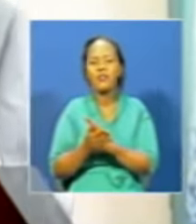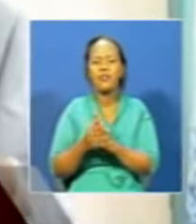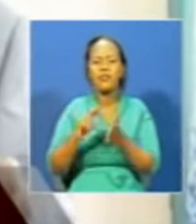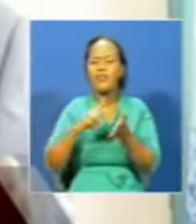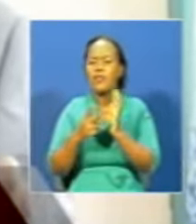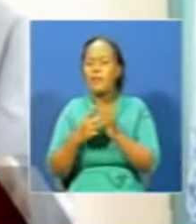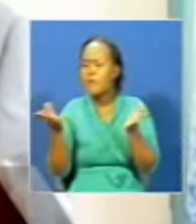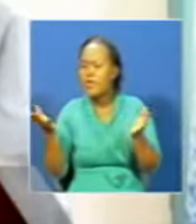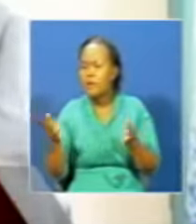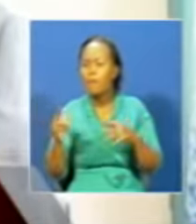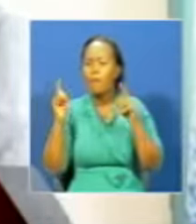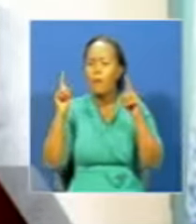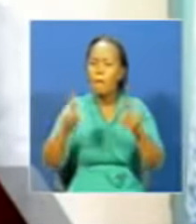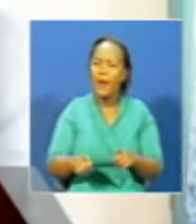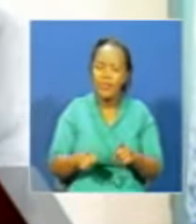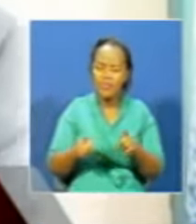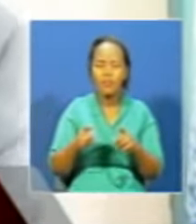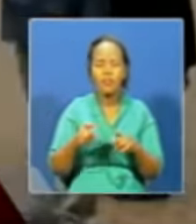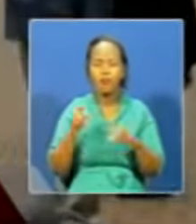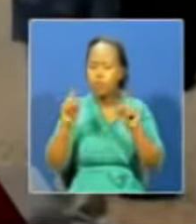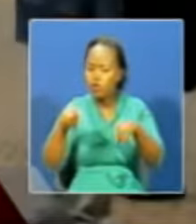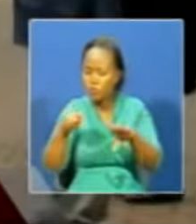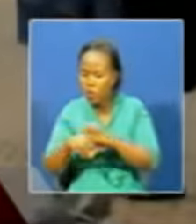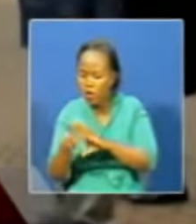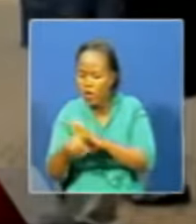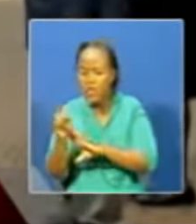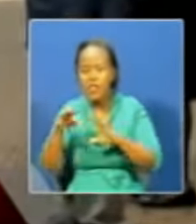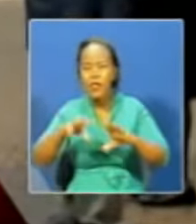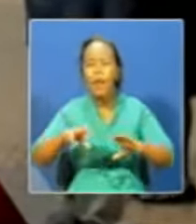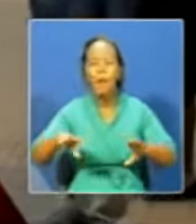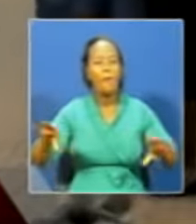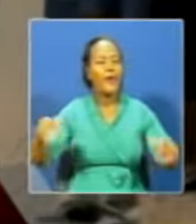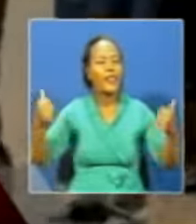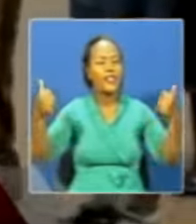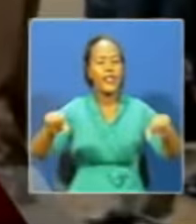go to the market any day.